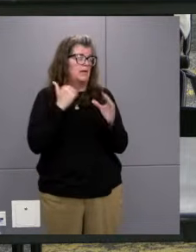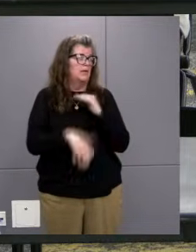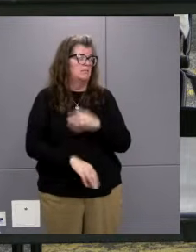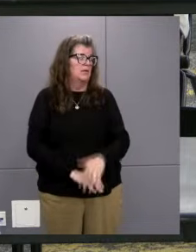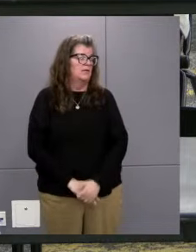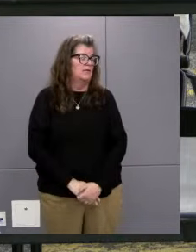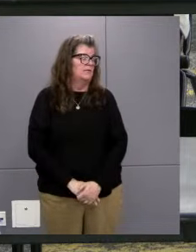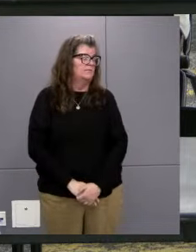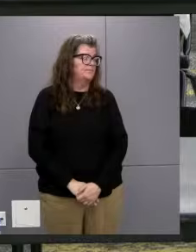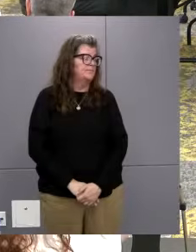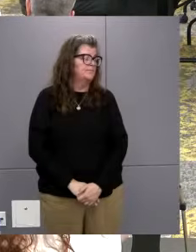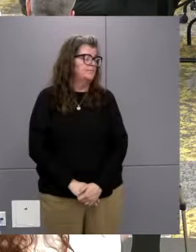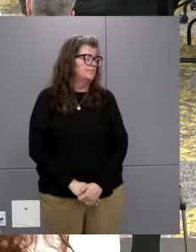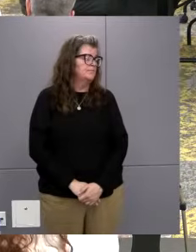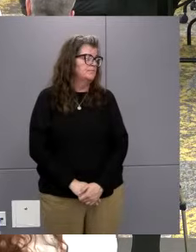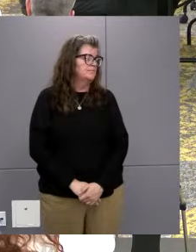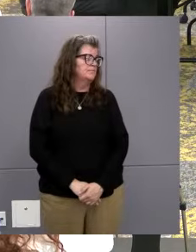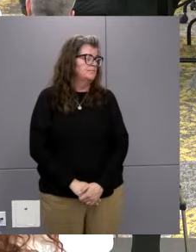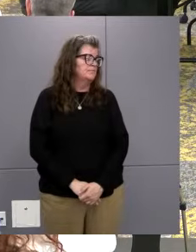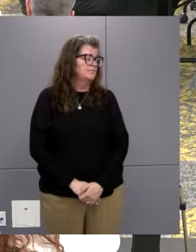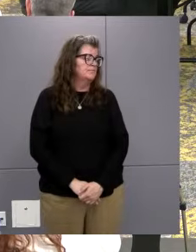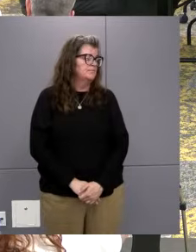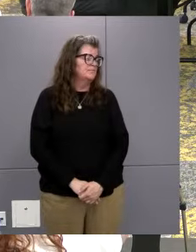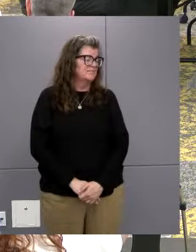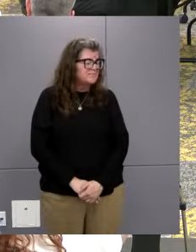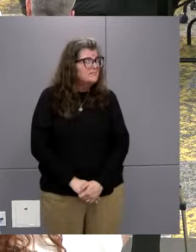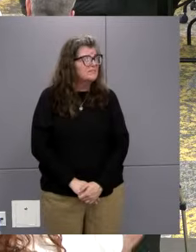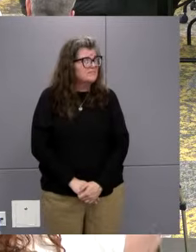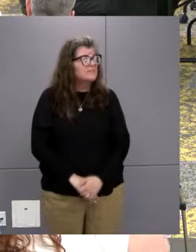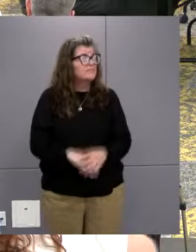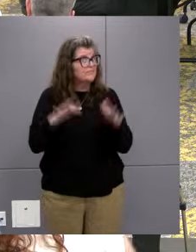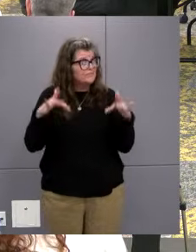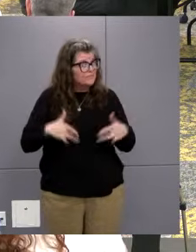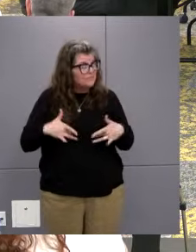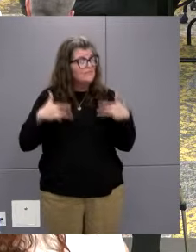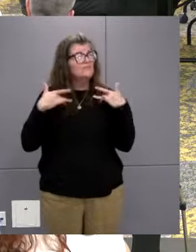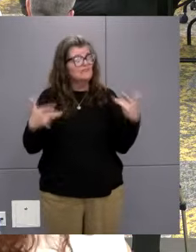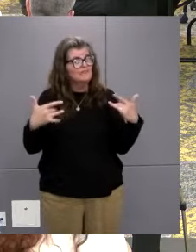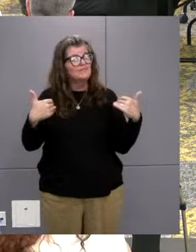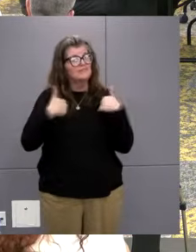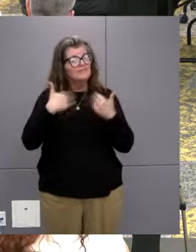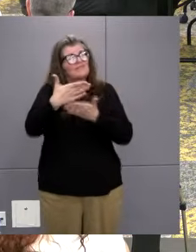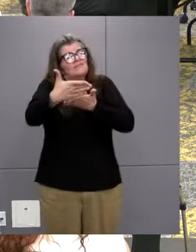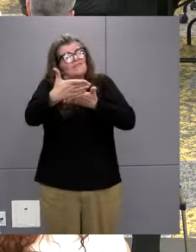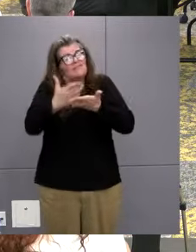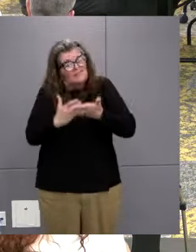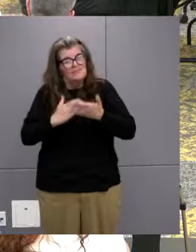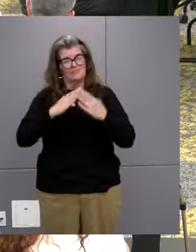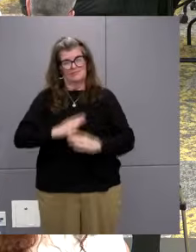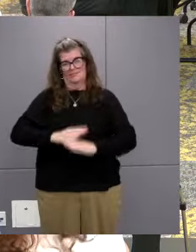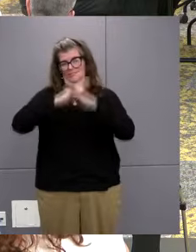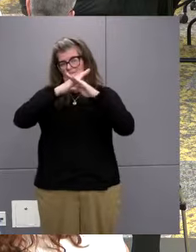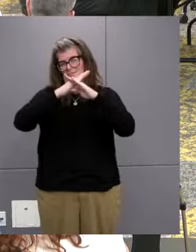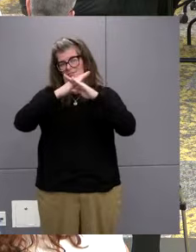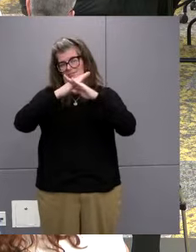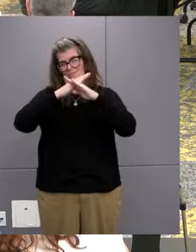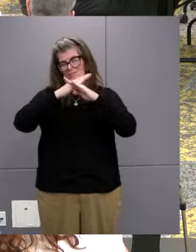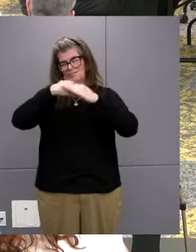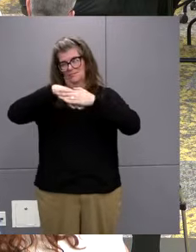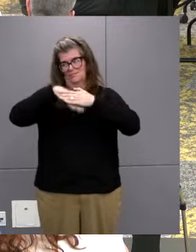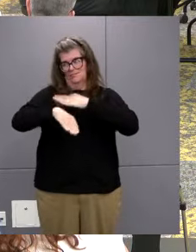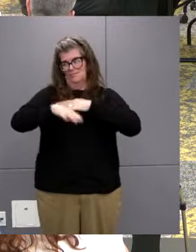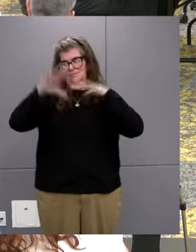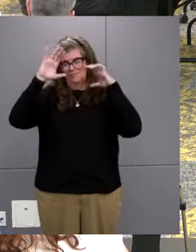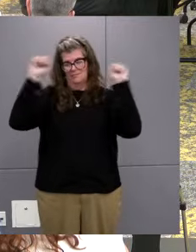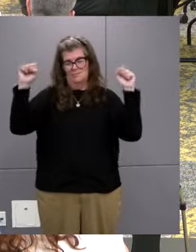Right. I would say there's typically a gatekeeper to a presidential office. Seldom do you have a